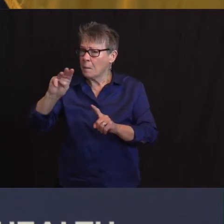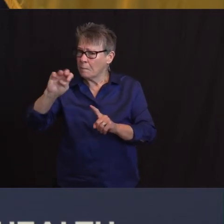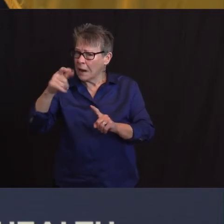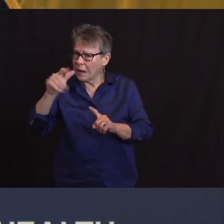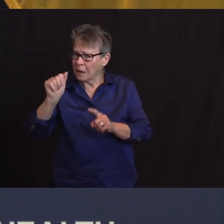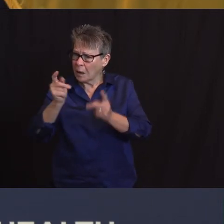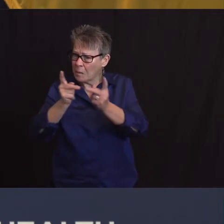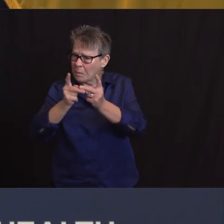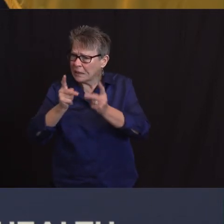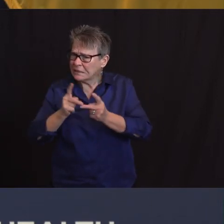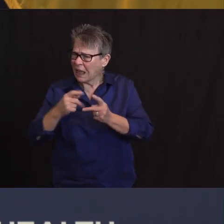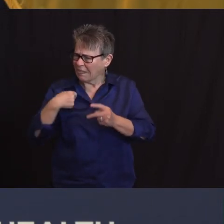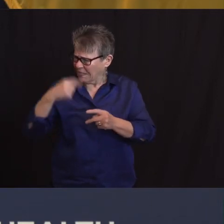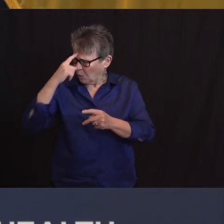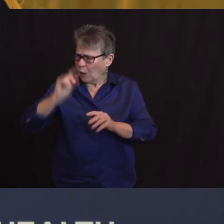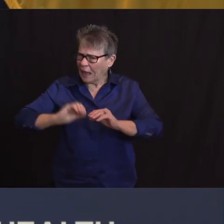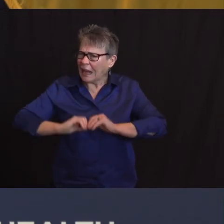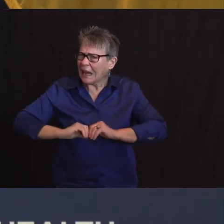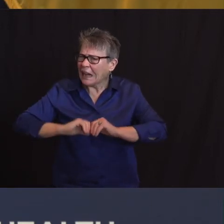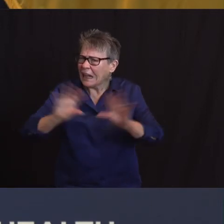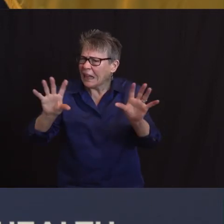afterward.